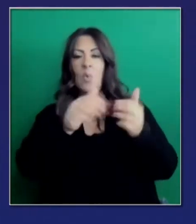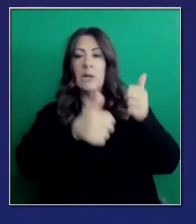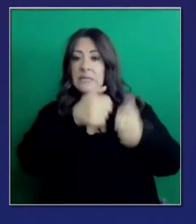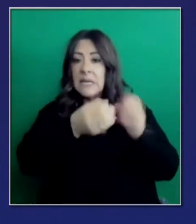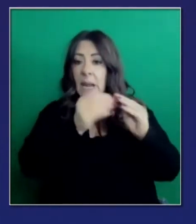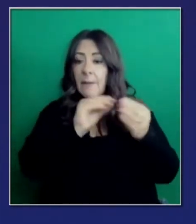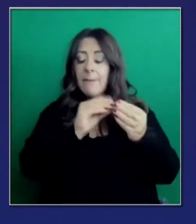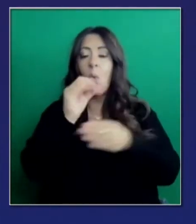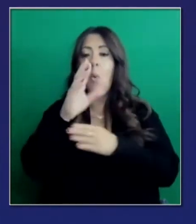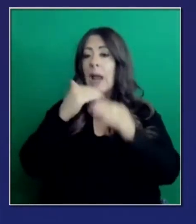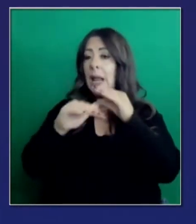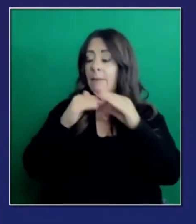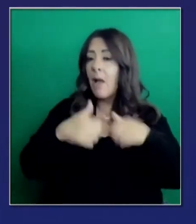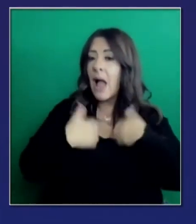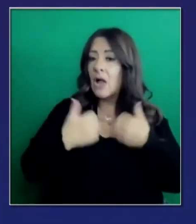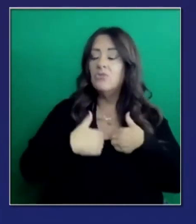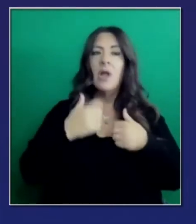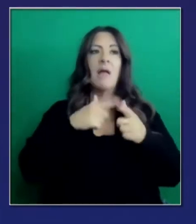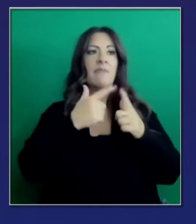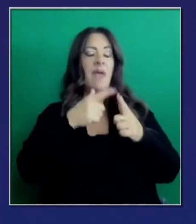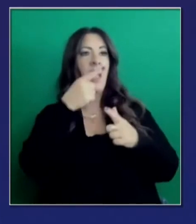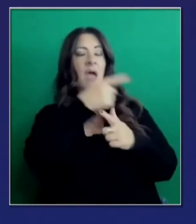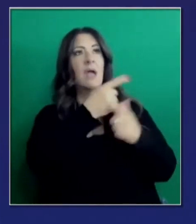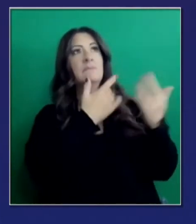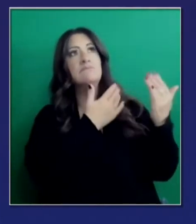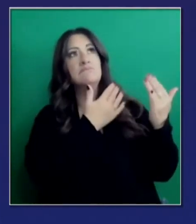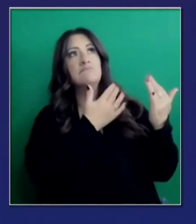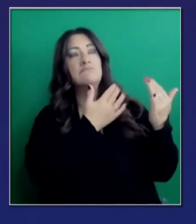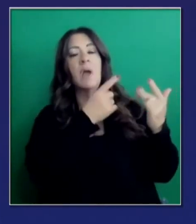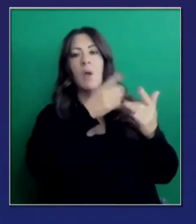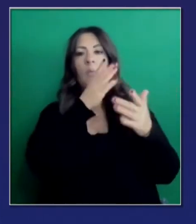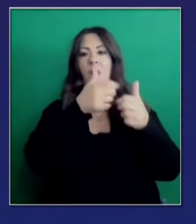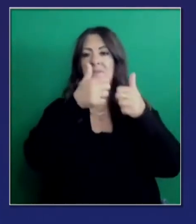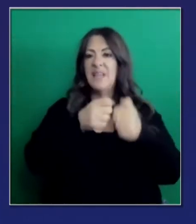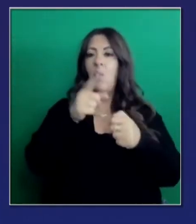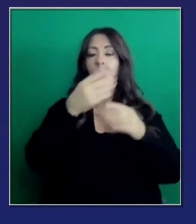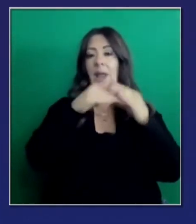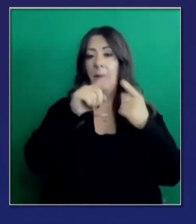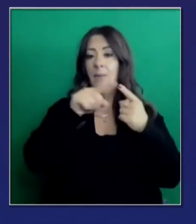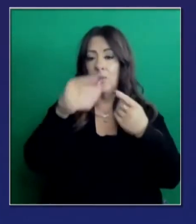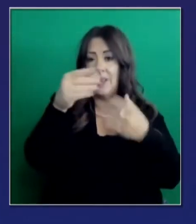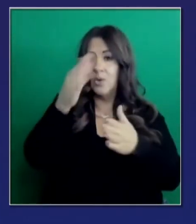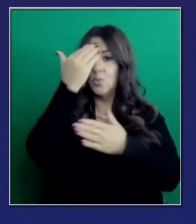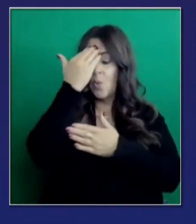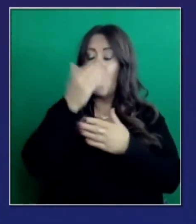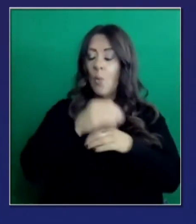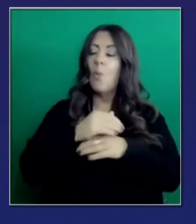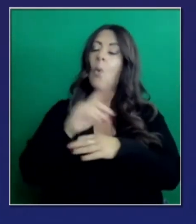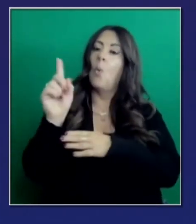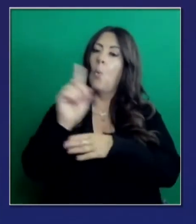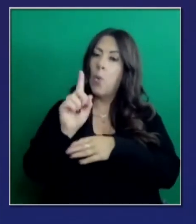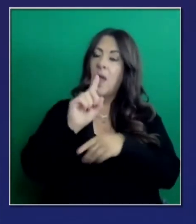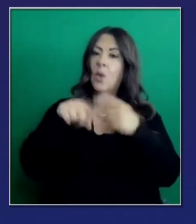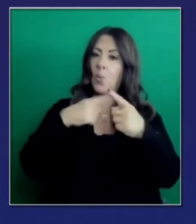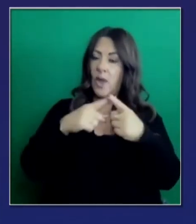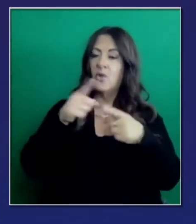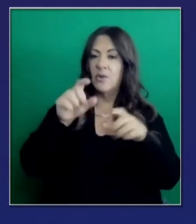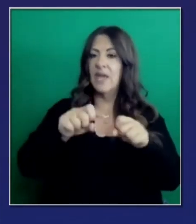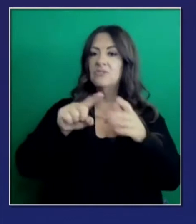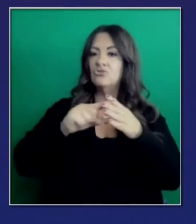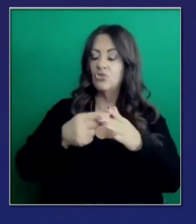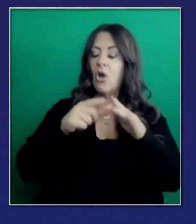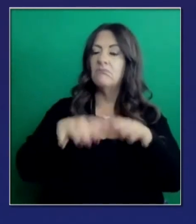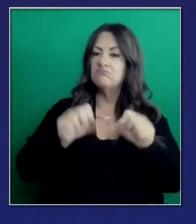As I said, it provides for providers the ability to have all that data automatically shared, not only